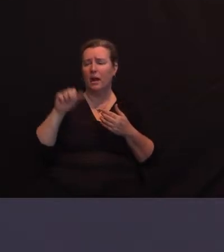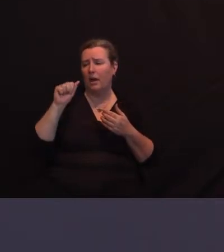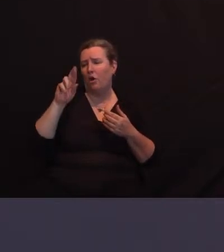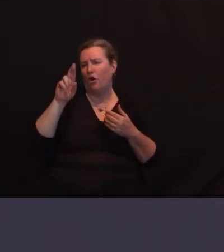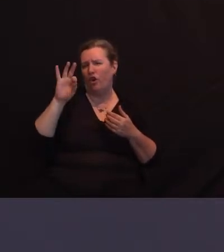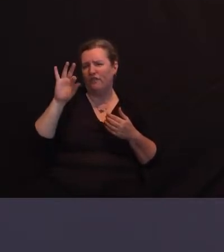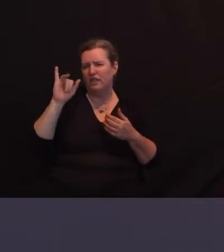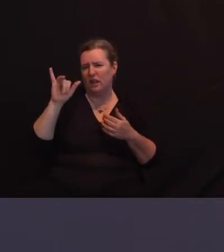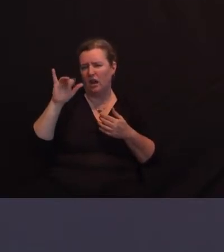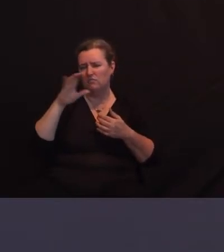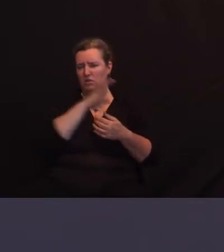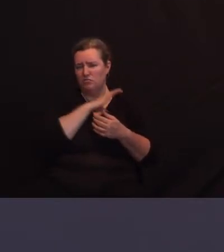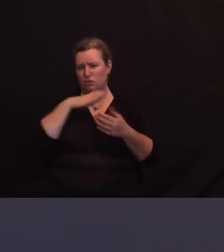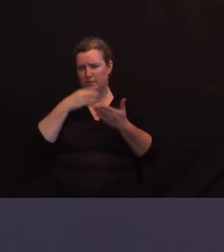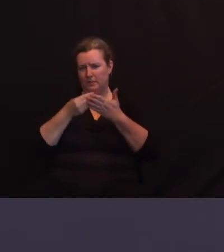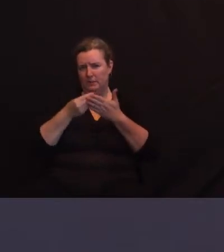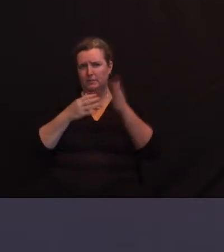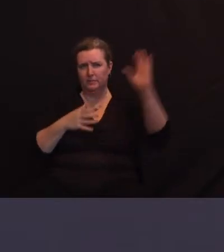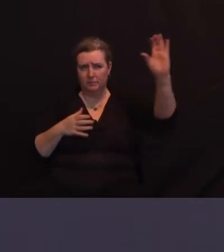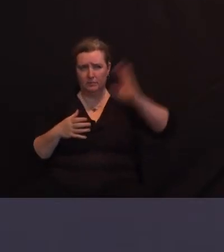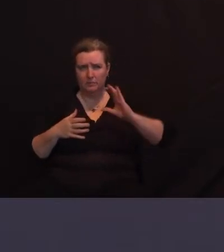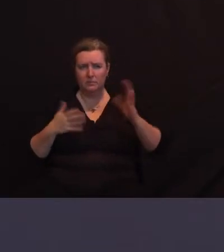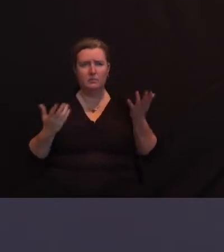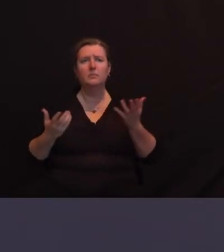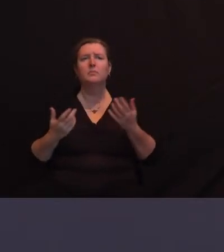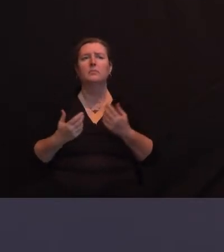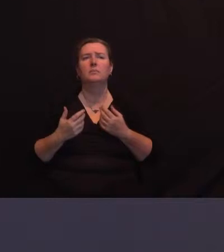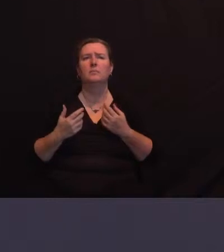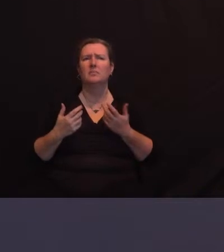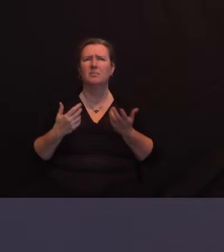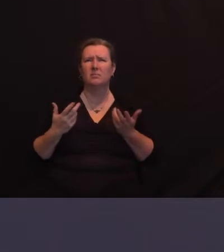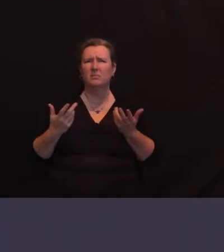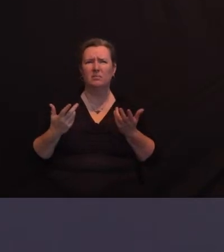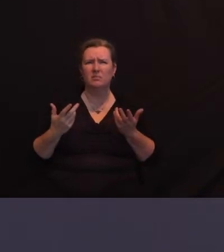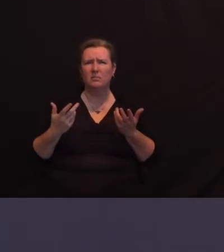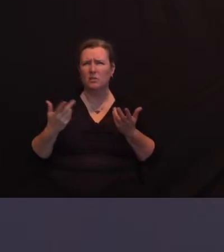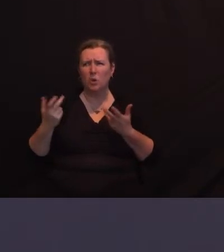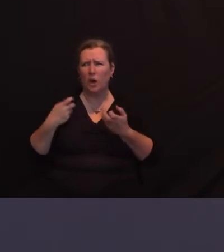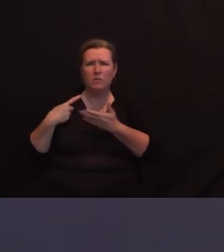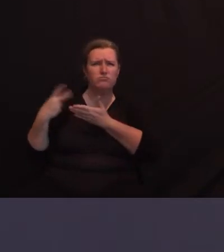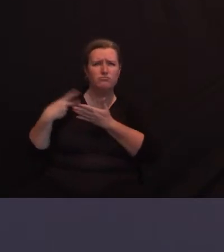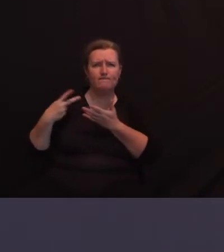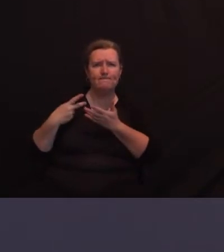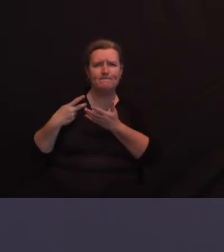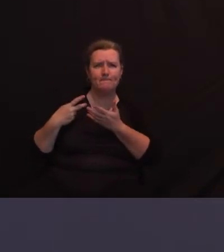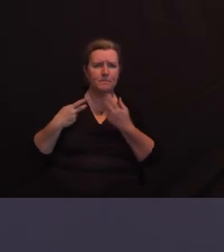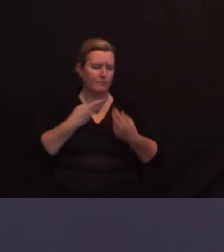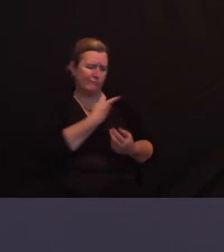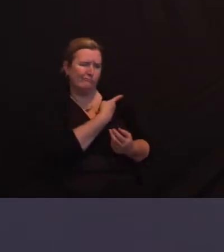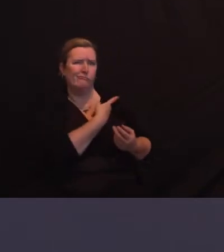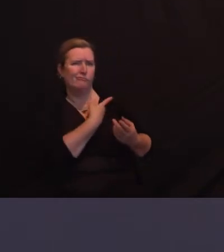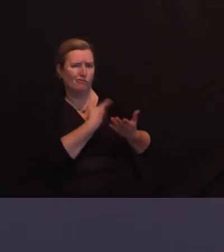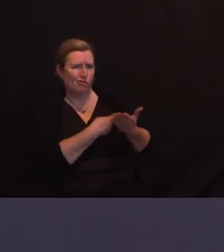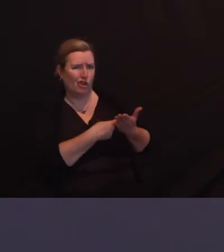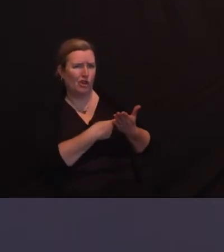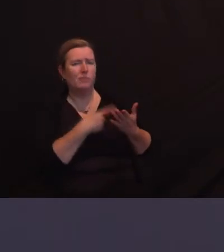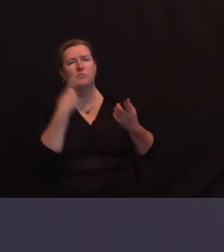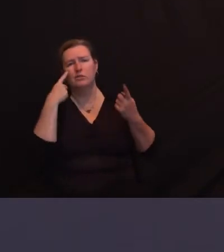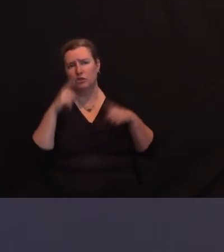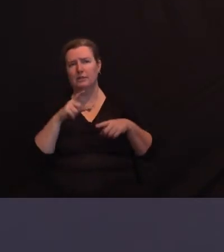Unless you hear otherwise, state police are included, but Pat and I are just comparing notes to make sure. Would you agree with that, Pramila? Yeah. State police